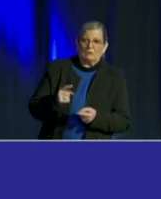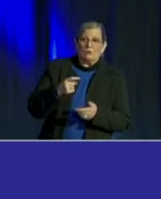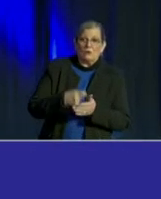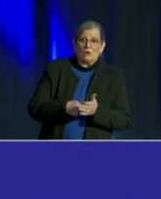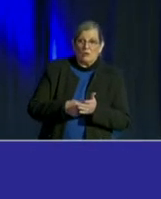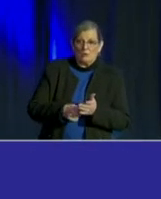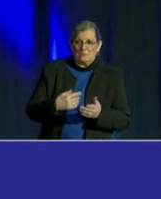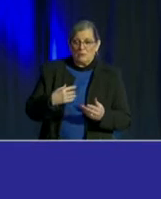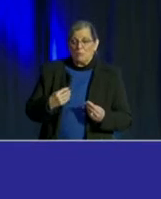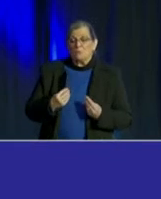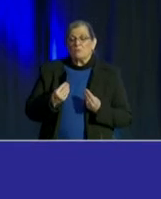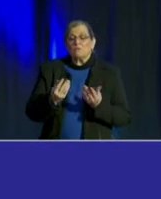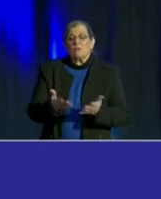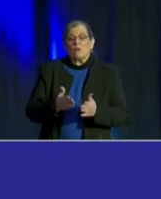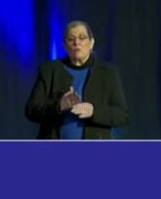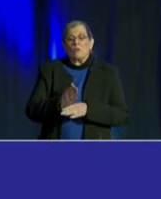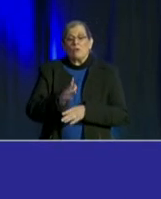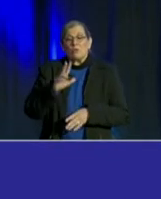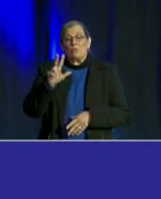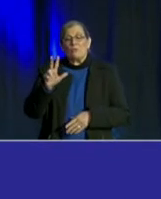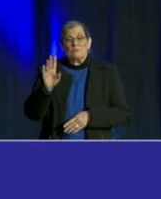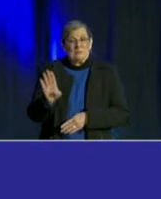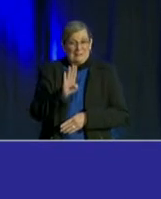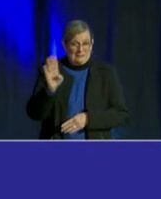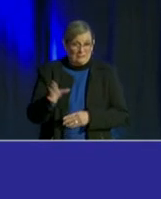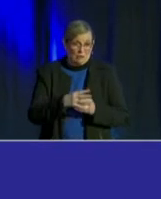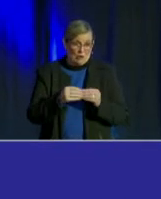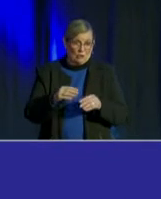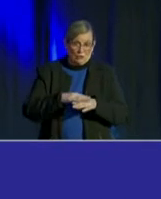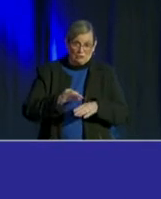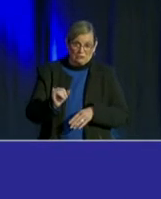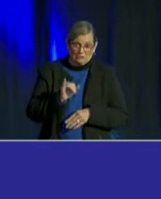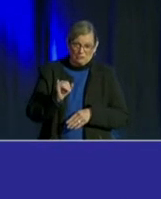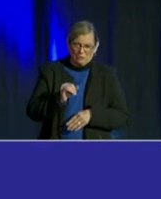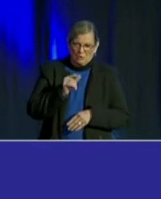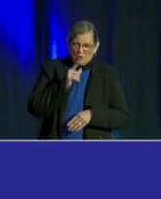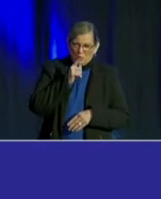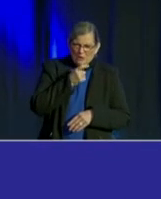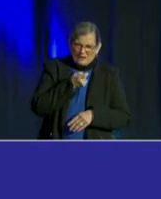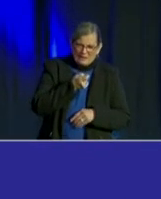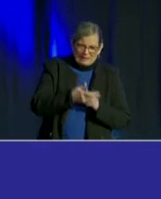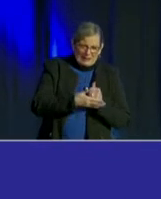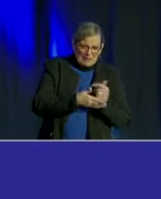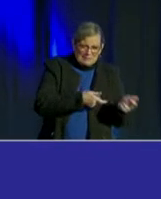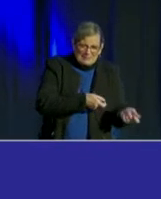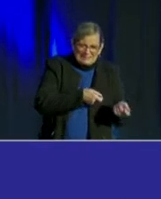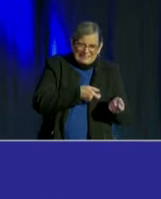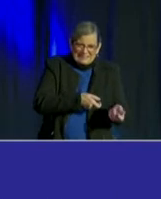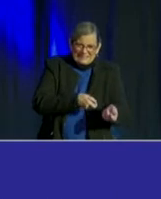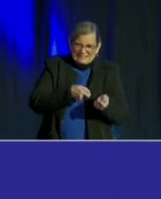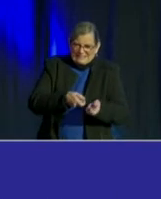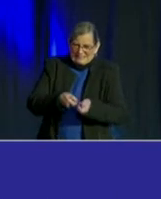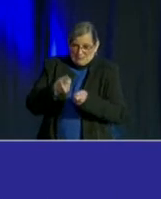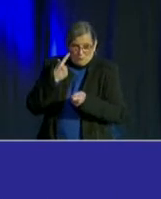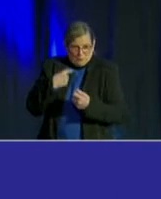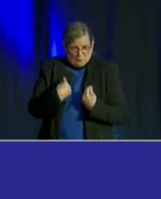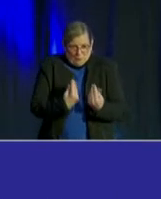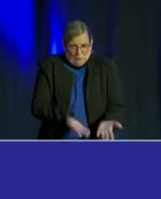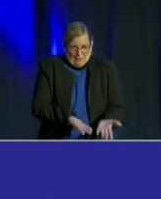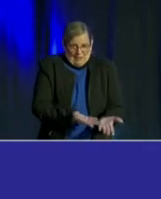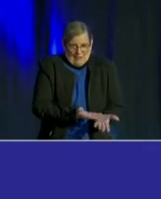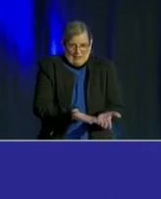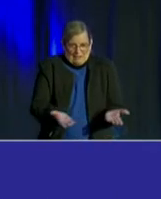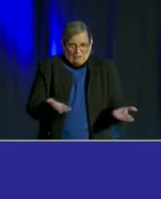income supports for those who are looking for a hand up. And finally, if you think about the importance of health care overall, we've